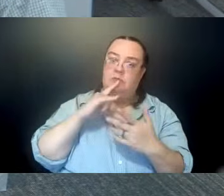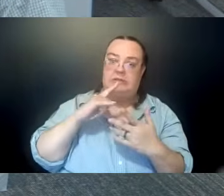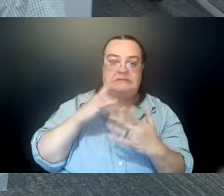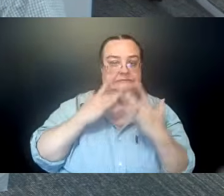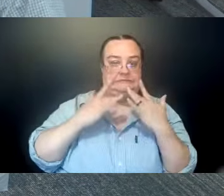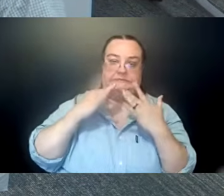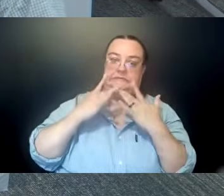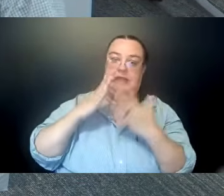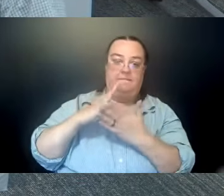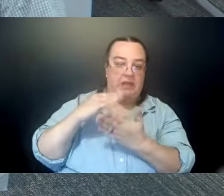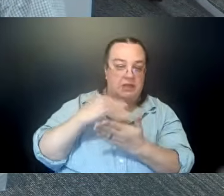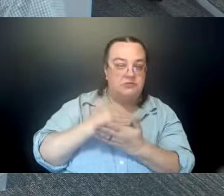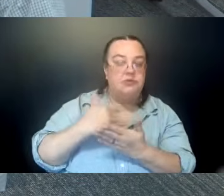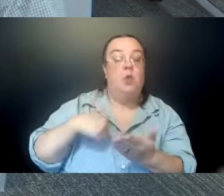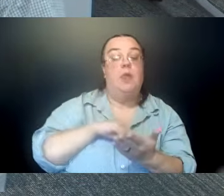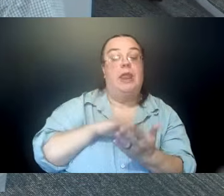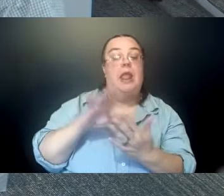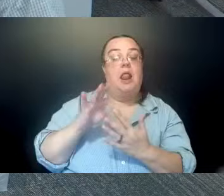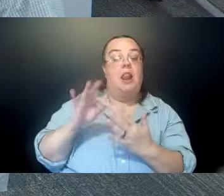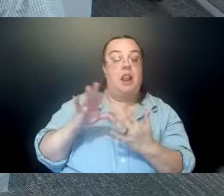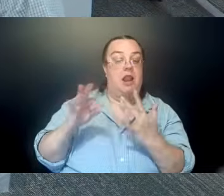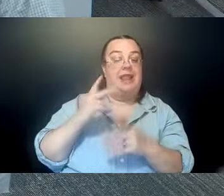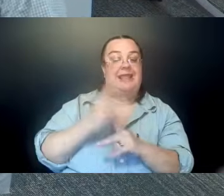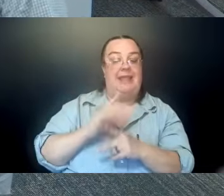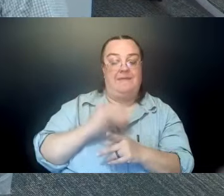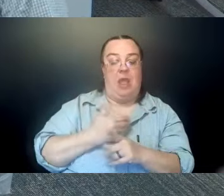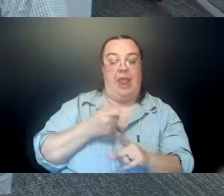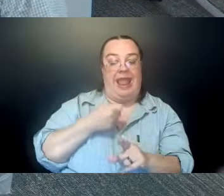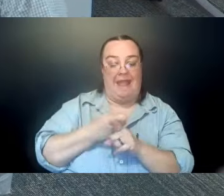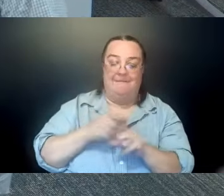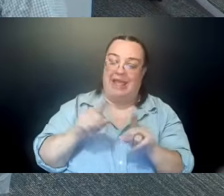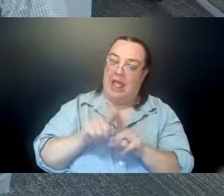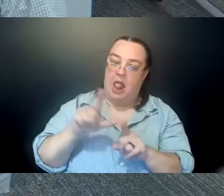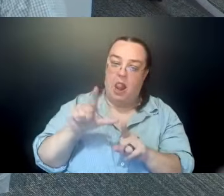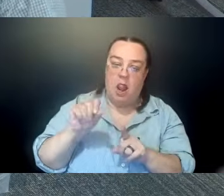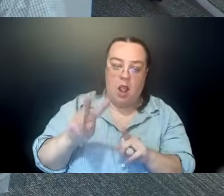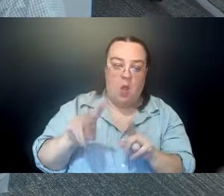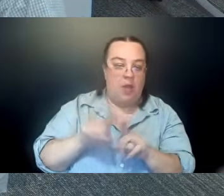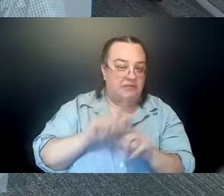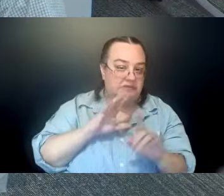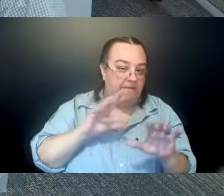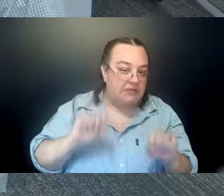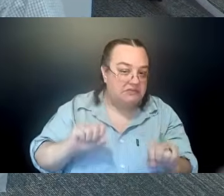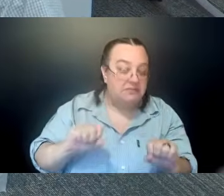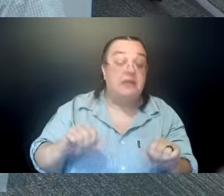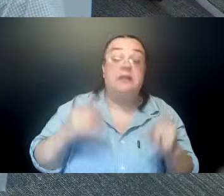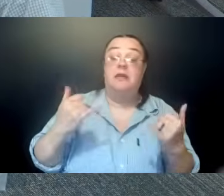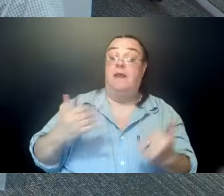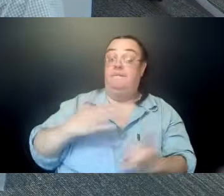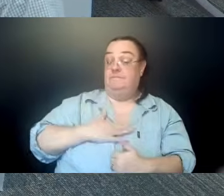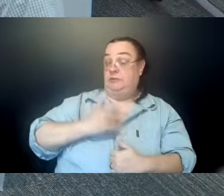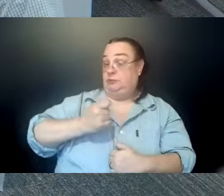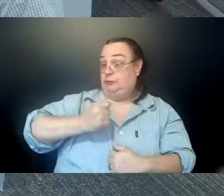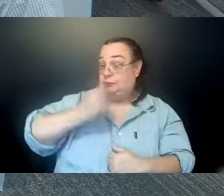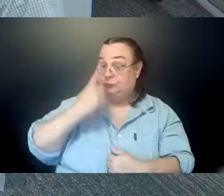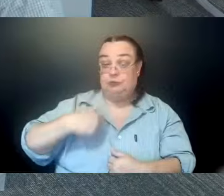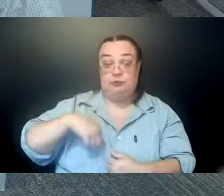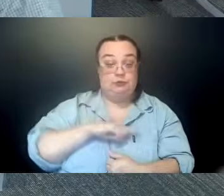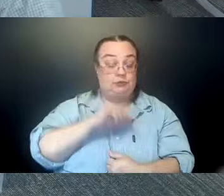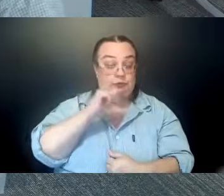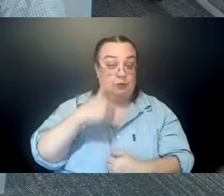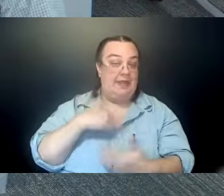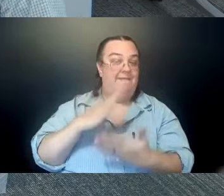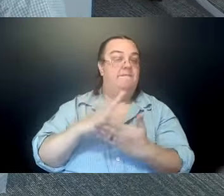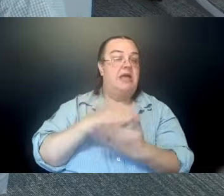we opted to keep our impact as low as possible. As my understanding, we don't have budget visibility,